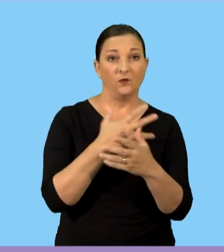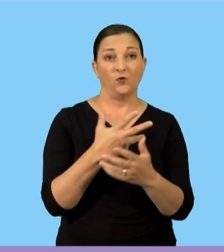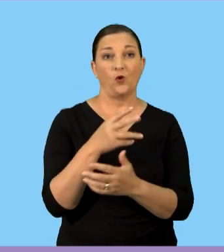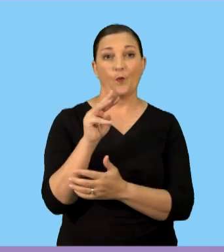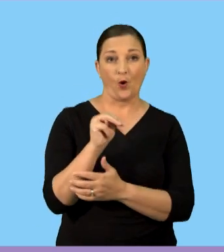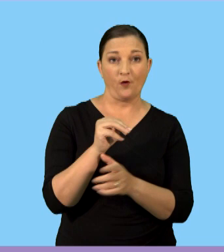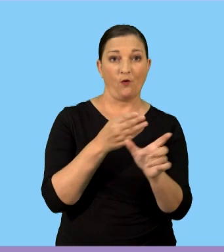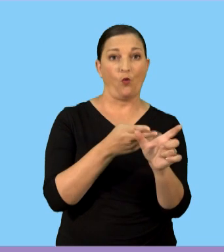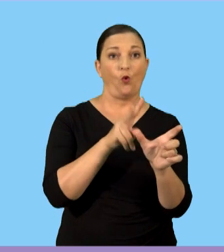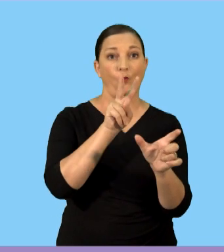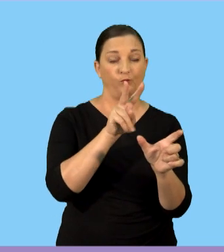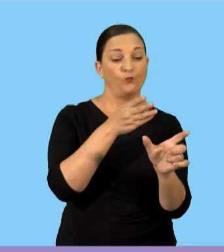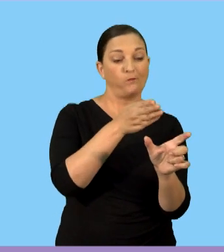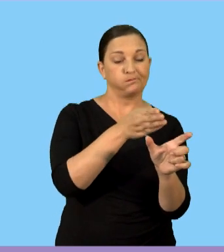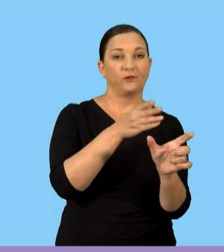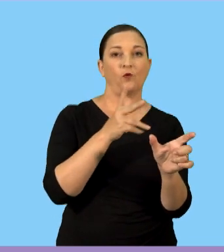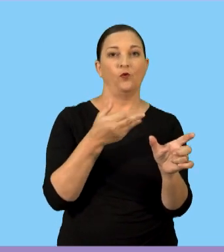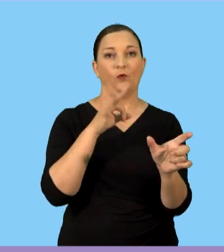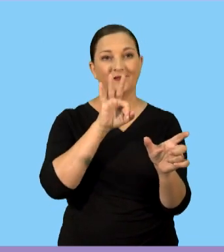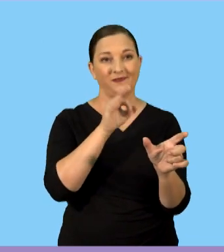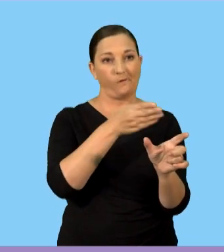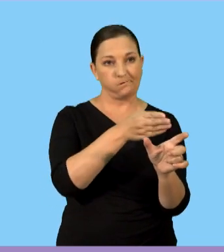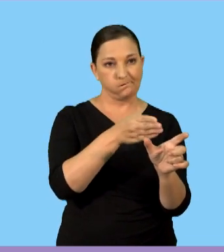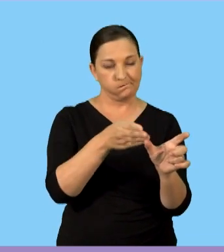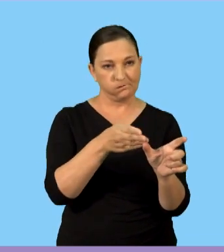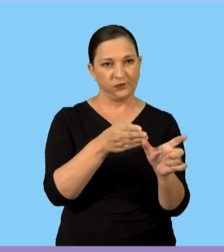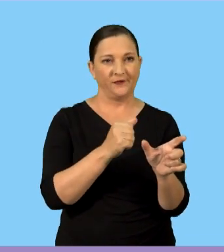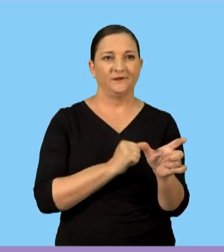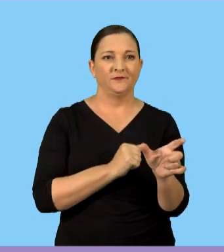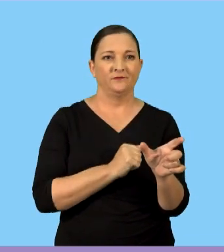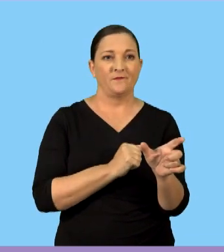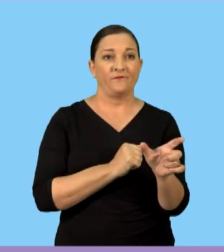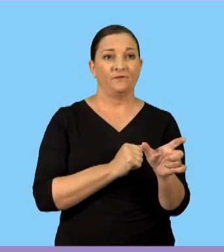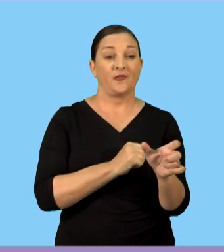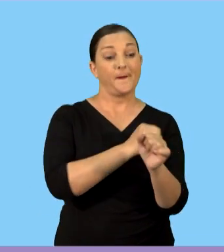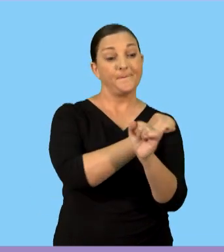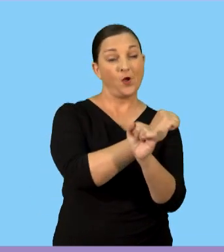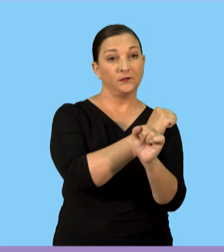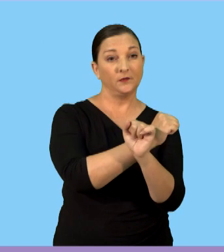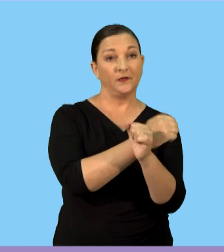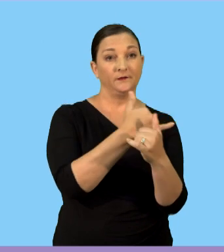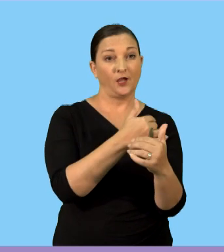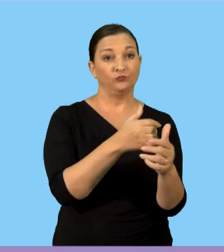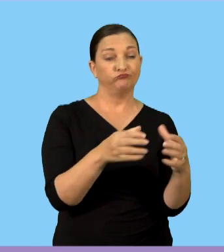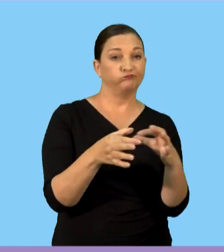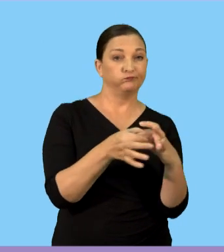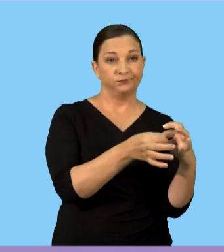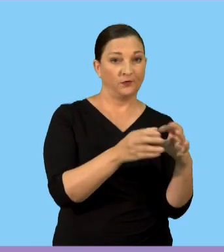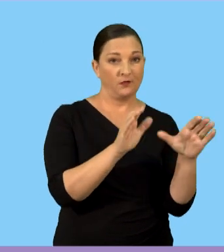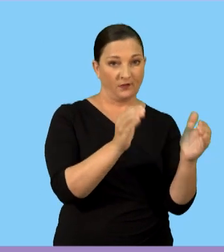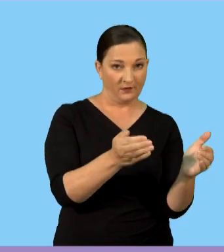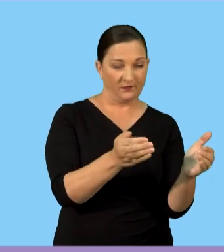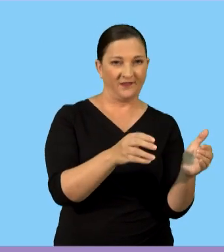a monomial, binomial, or a trinomial with a non-constant monomial, this is what we must do. We multiply